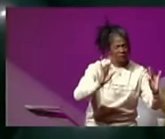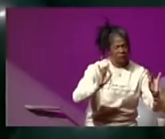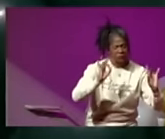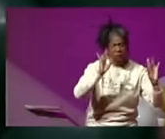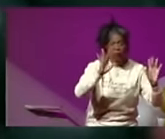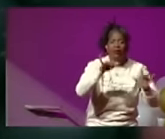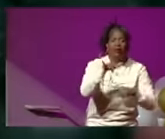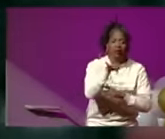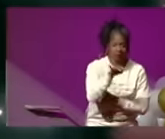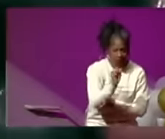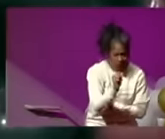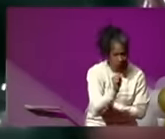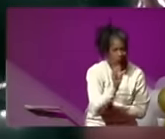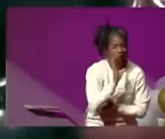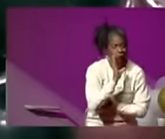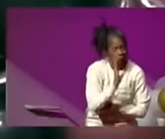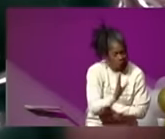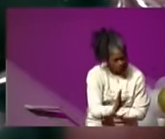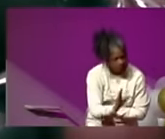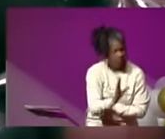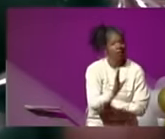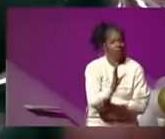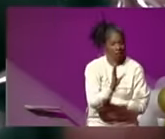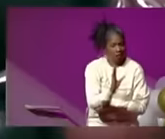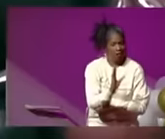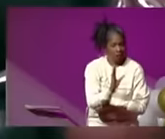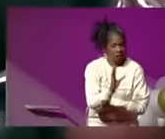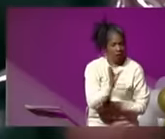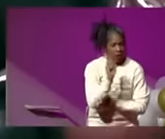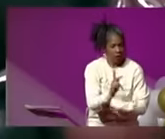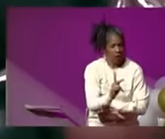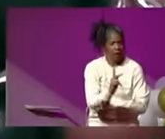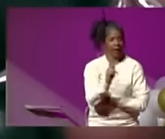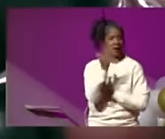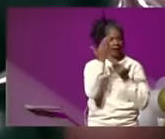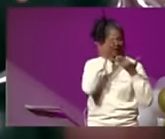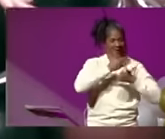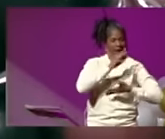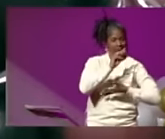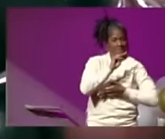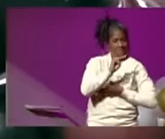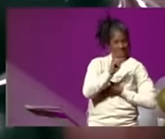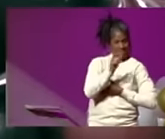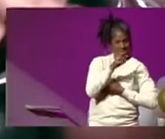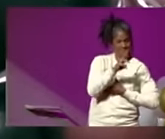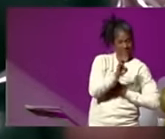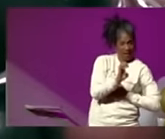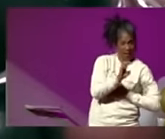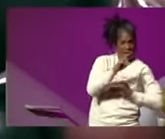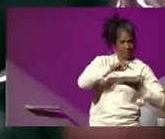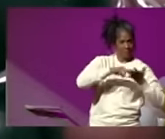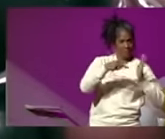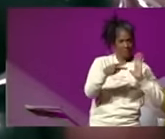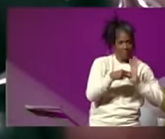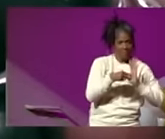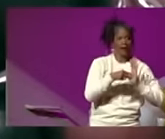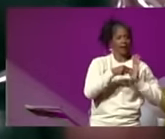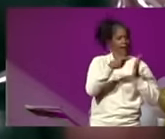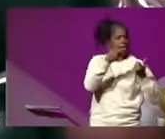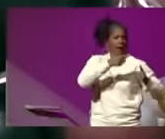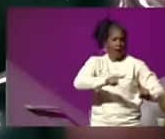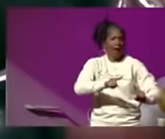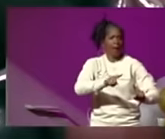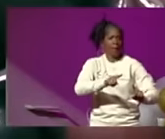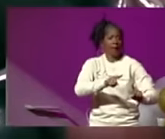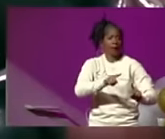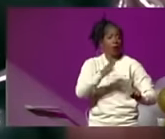of a nightmare. You can't grab it and blab it, you're out of a nightmare. Nightmares are going to come. Jesus said